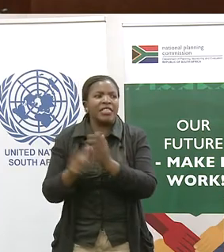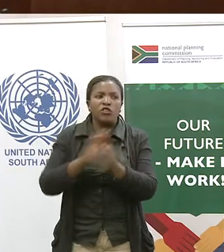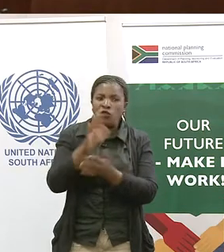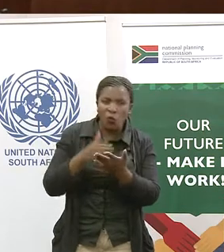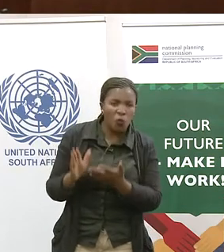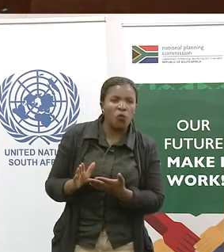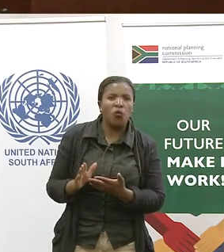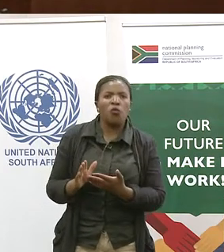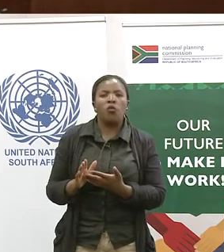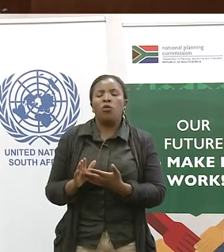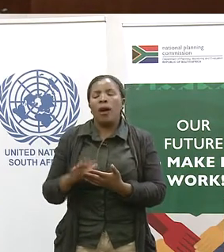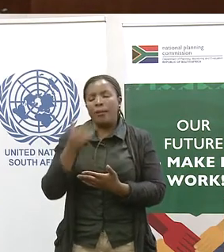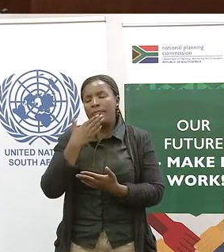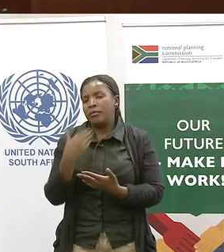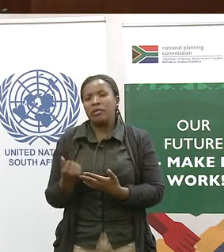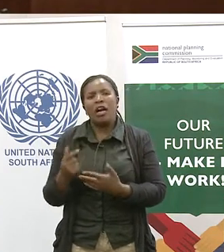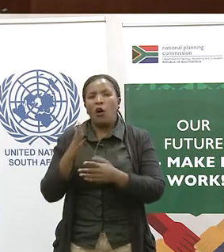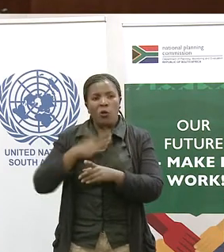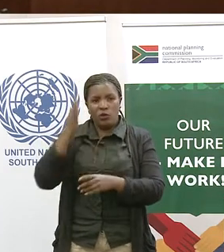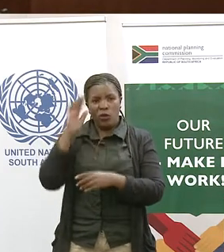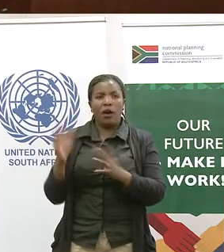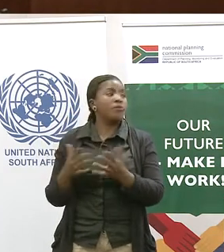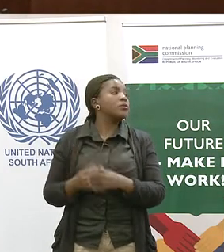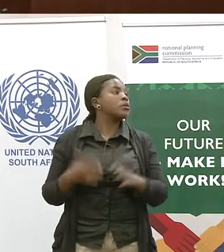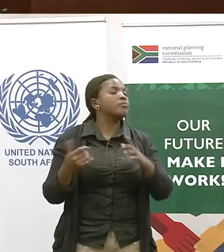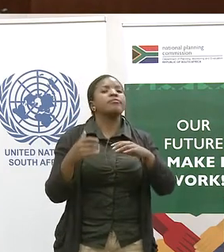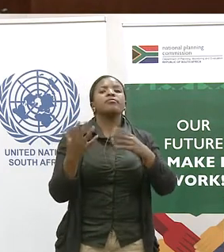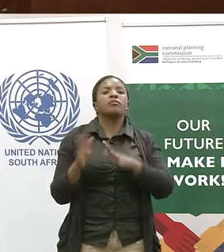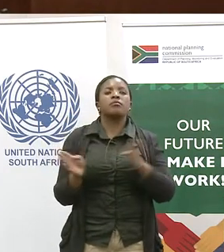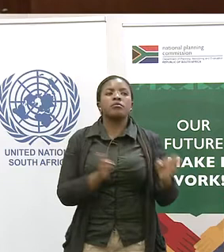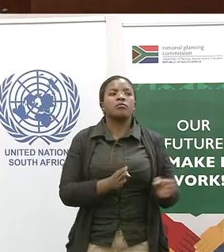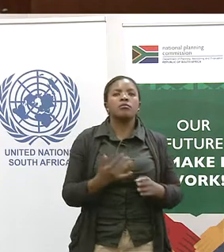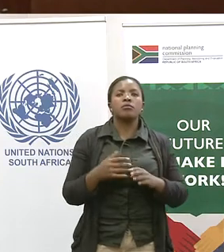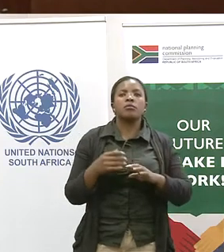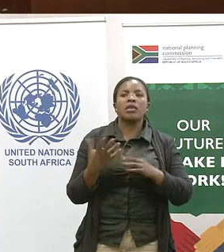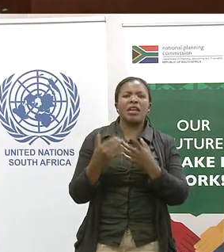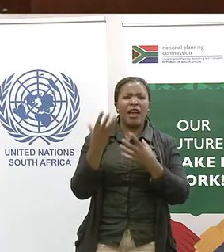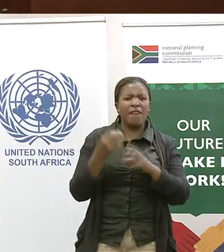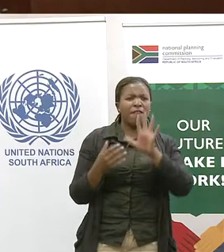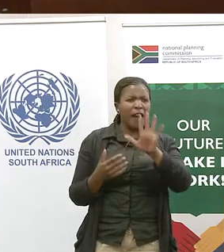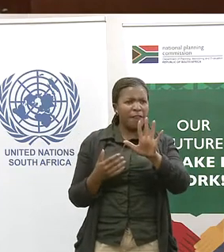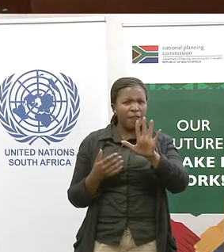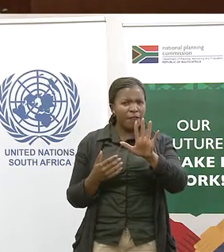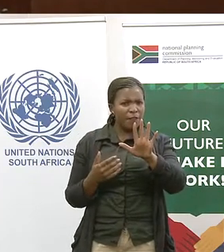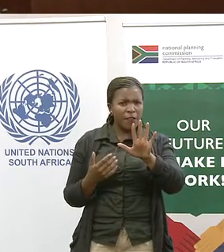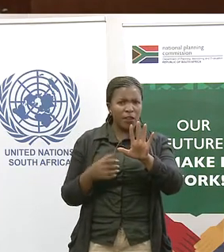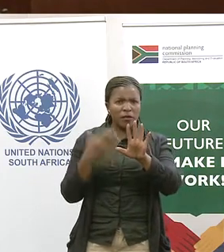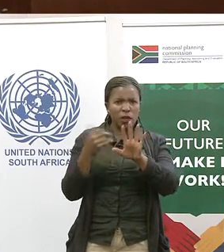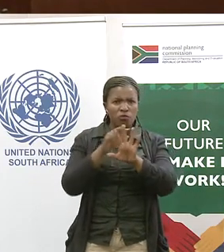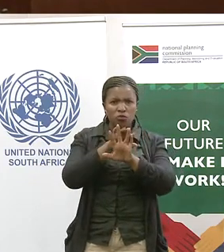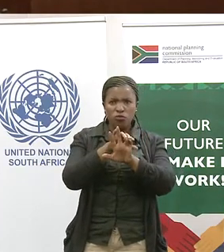5, but let's just finish the hands that were this side so that you don't find it difficult with moving the mic. There was one hand